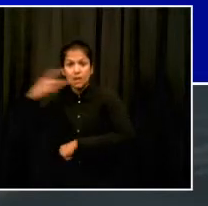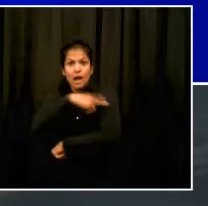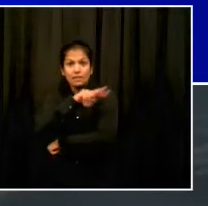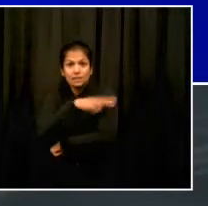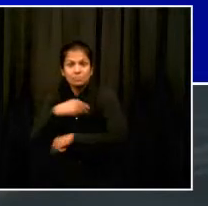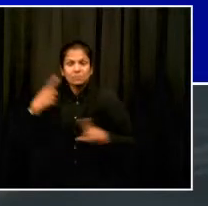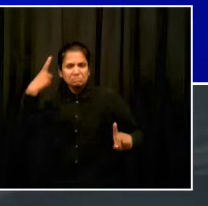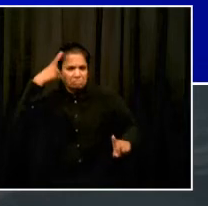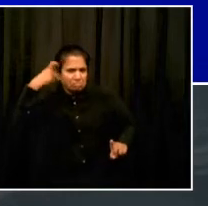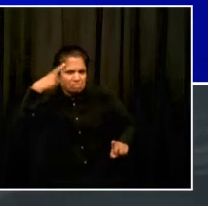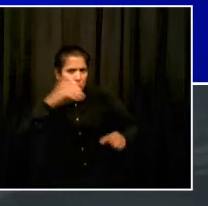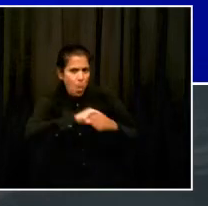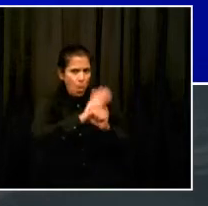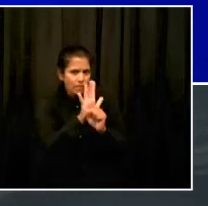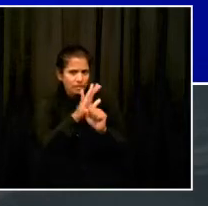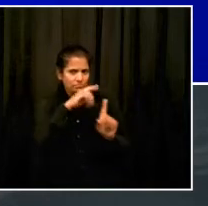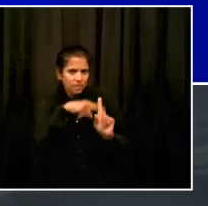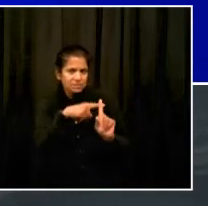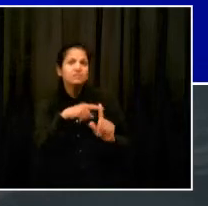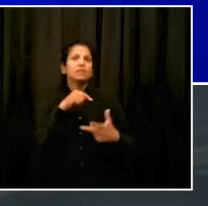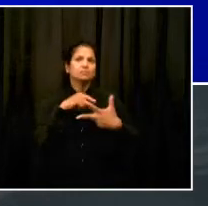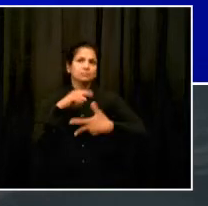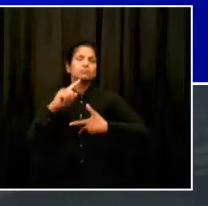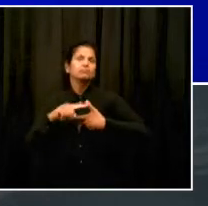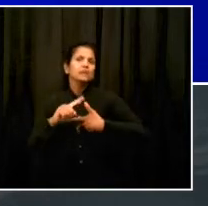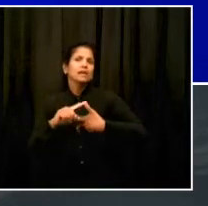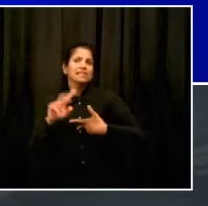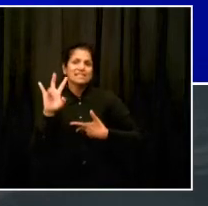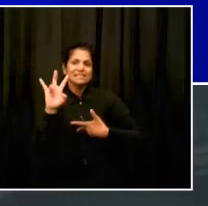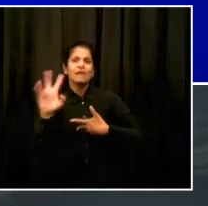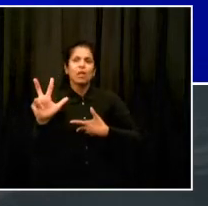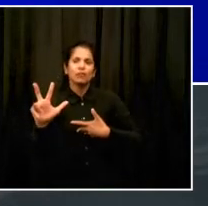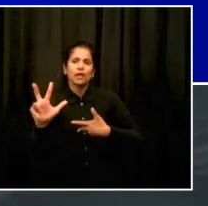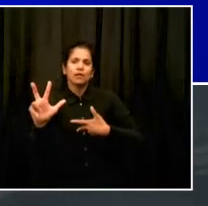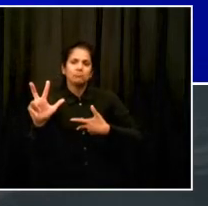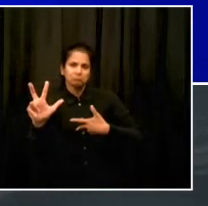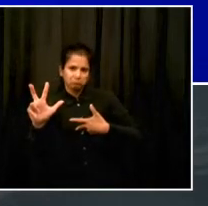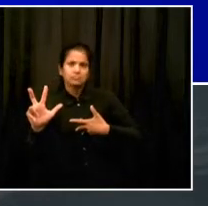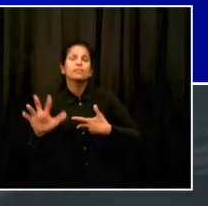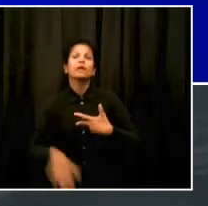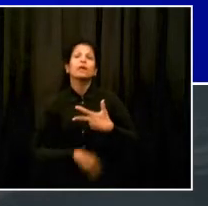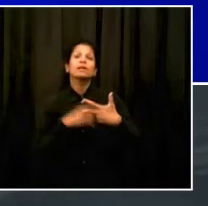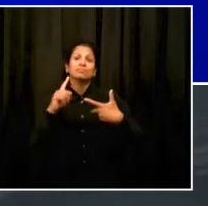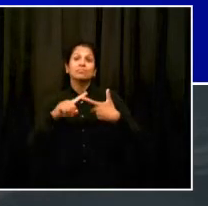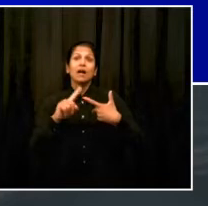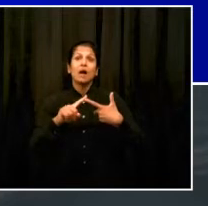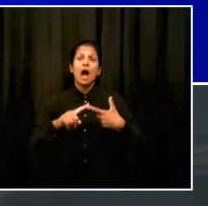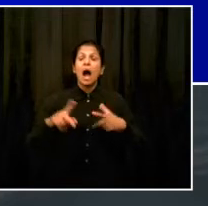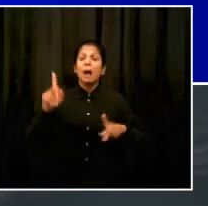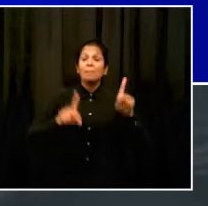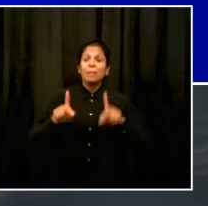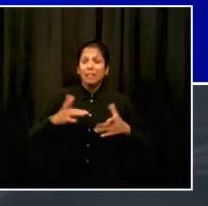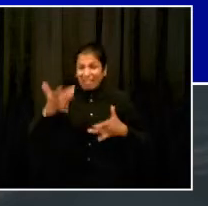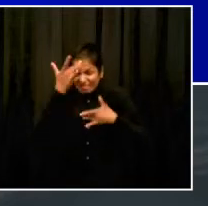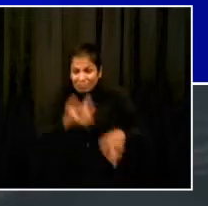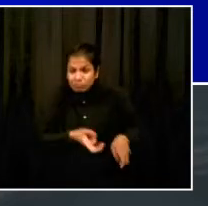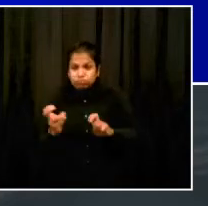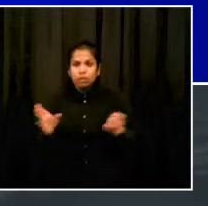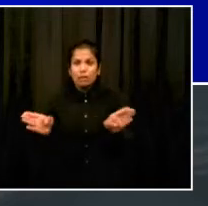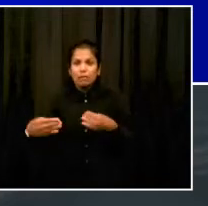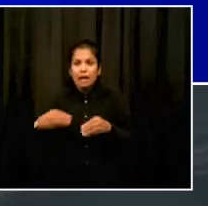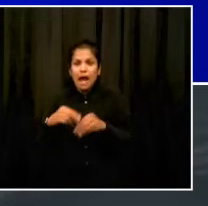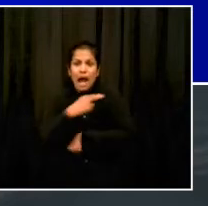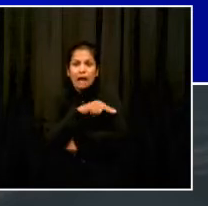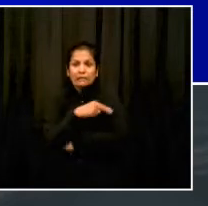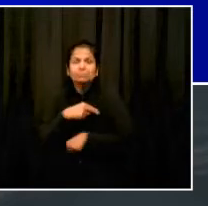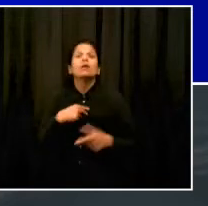Threshold is 200. Today's report, 73 patients. Number two, daily number of people in health and hospitals ICU. Threshold is 375. Today's